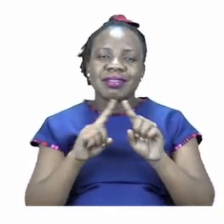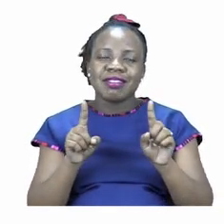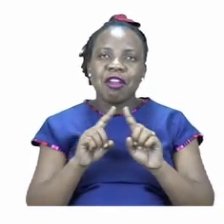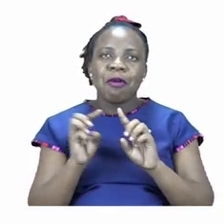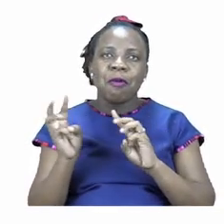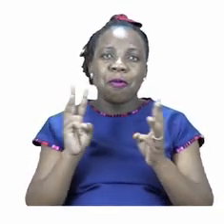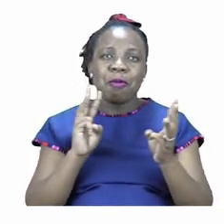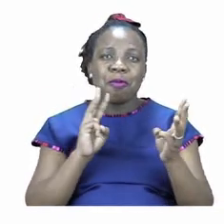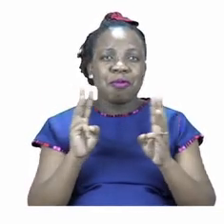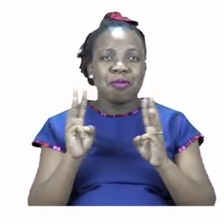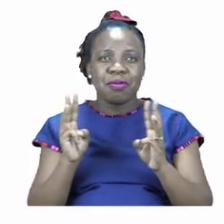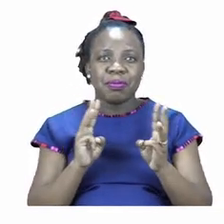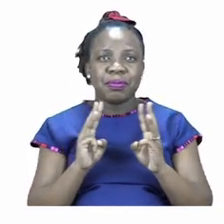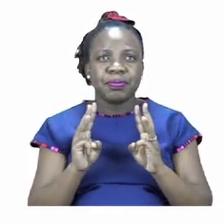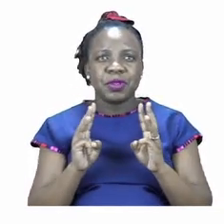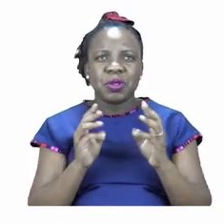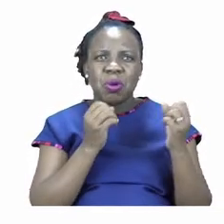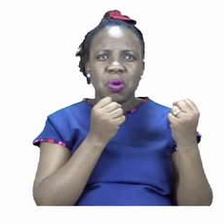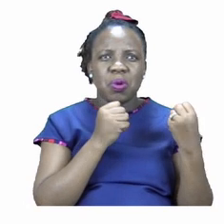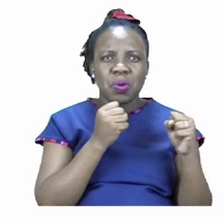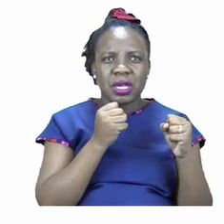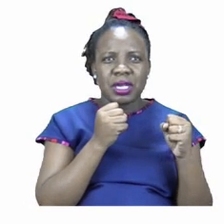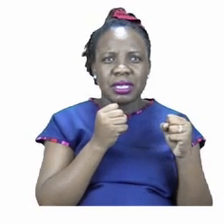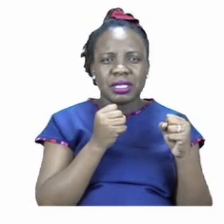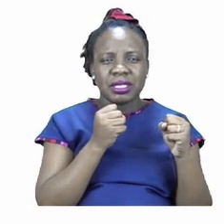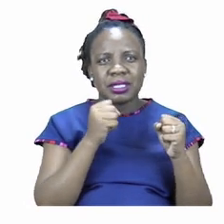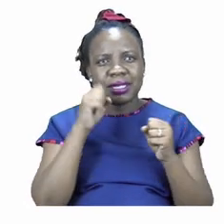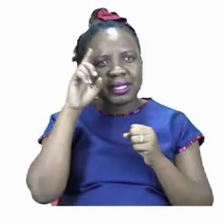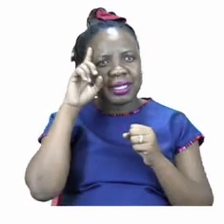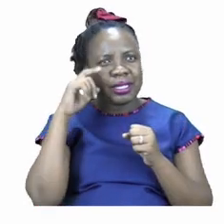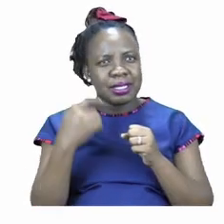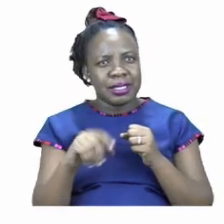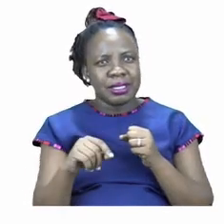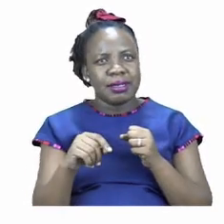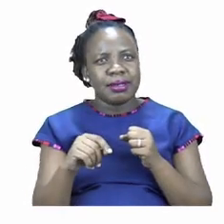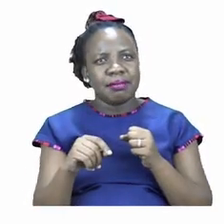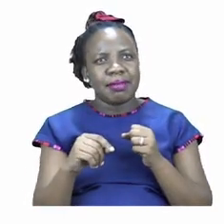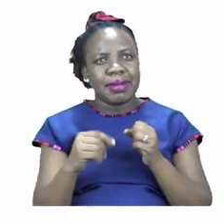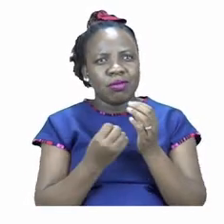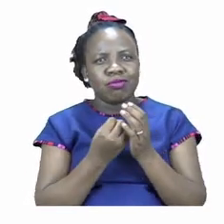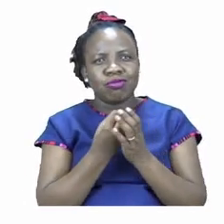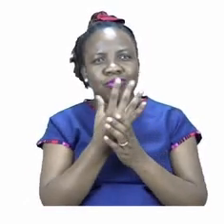together. Winter, summer, spring,